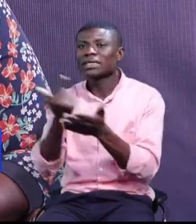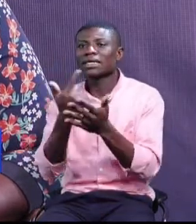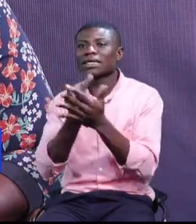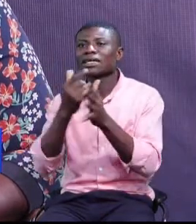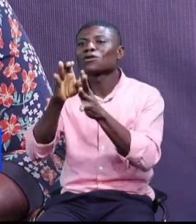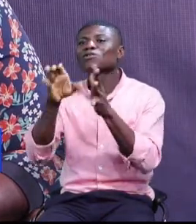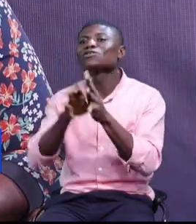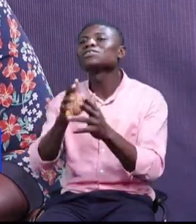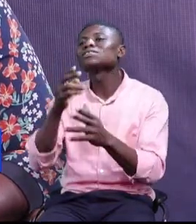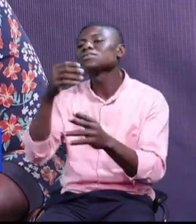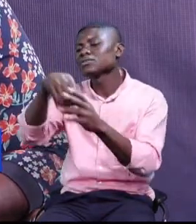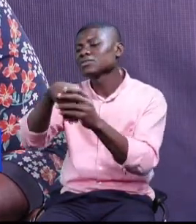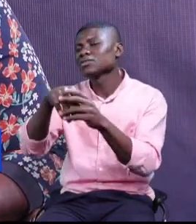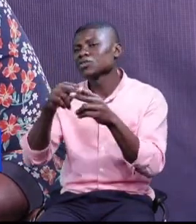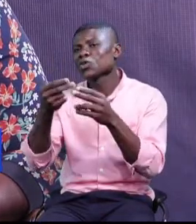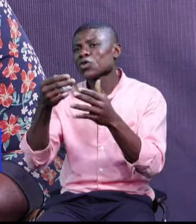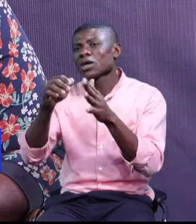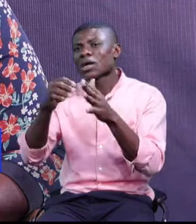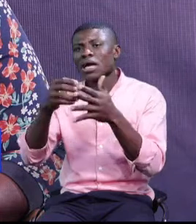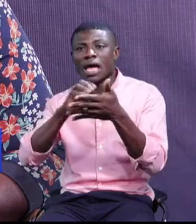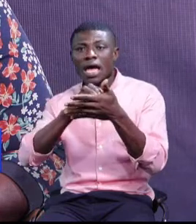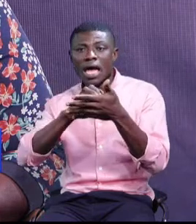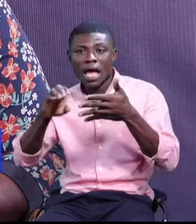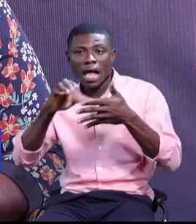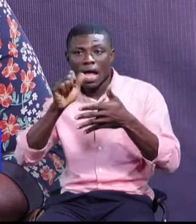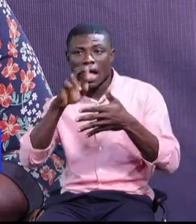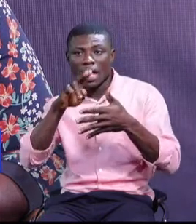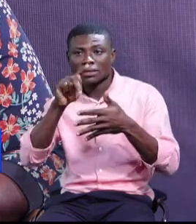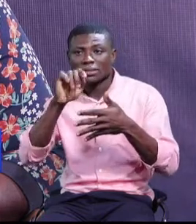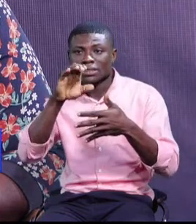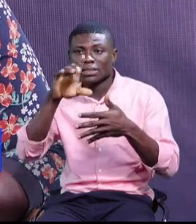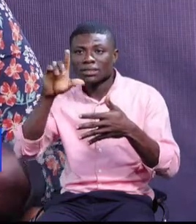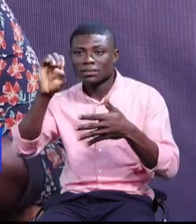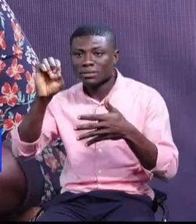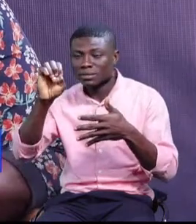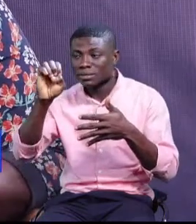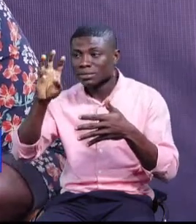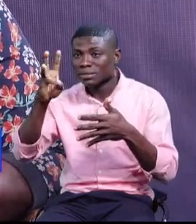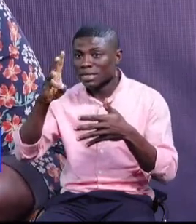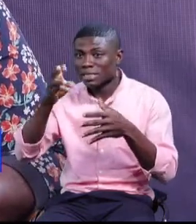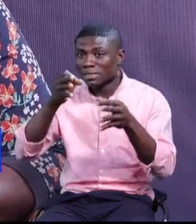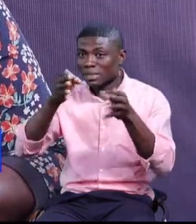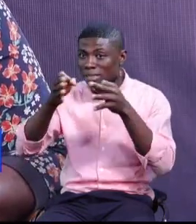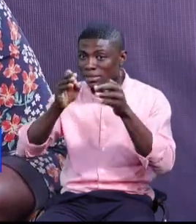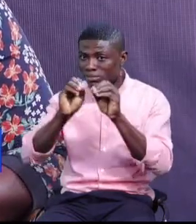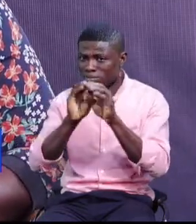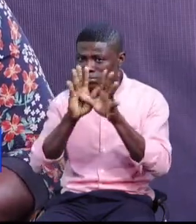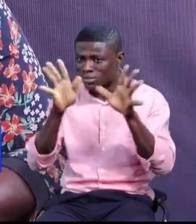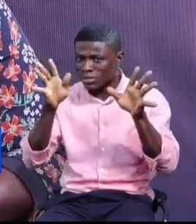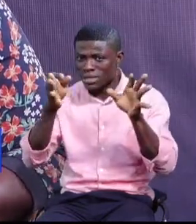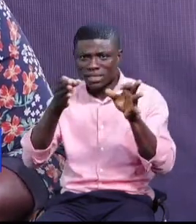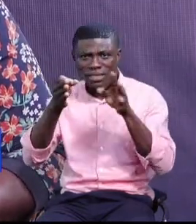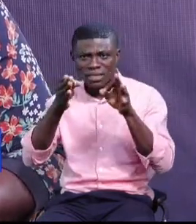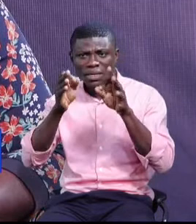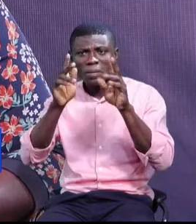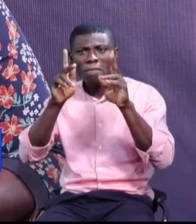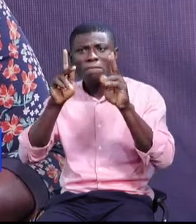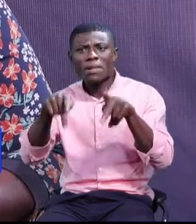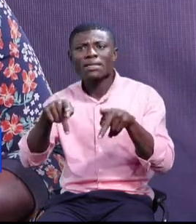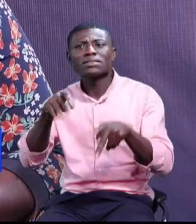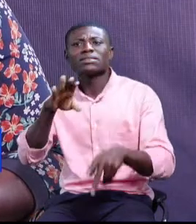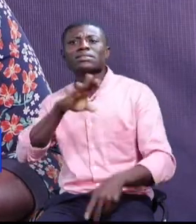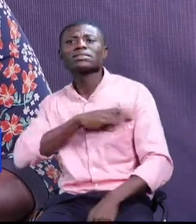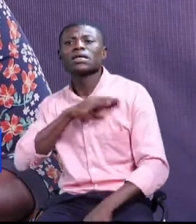Ghana. So the Article 6 of the 1992 Constitution clearly set out who a citizen